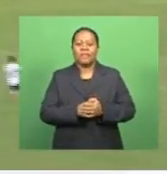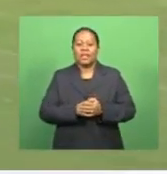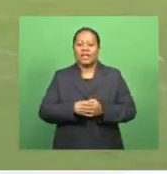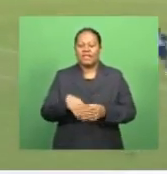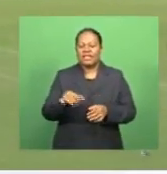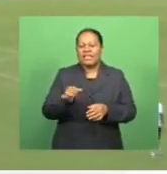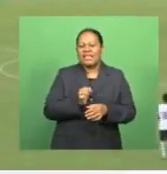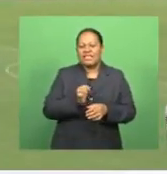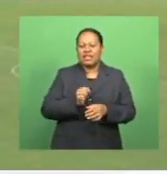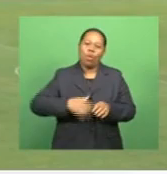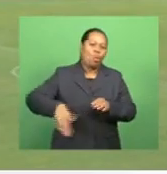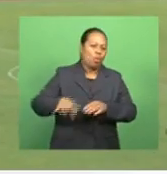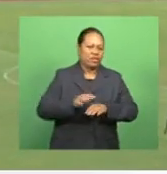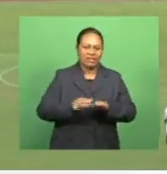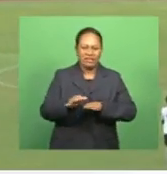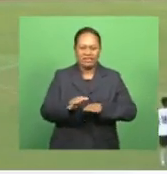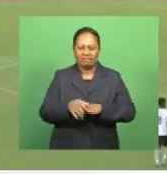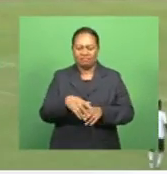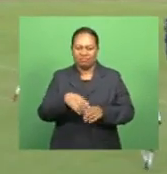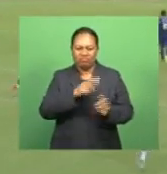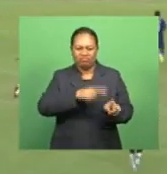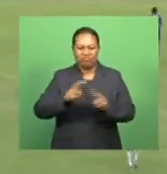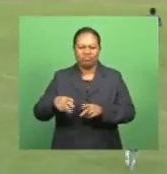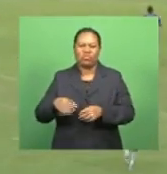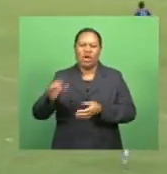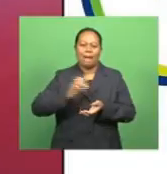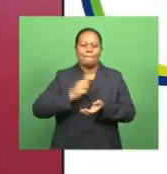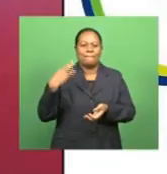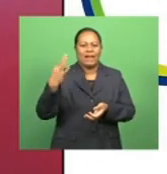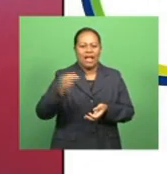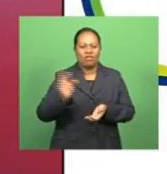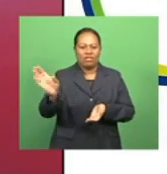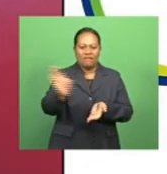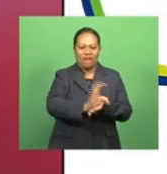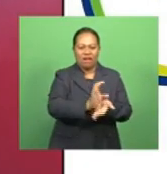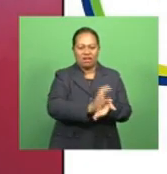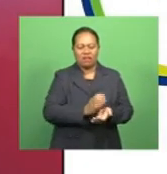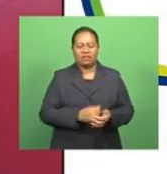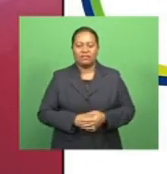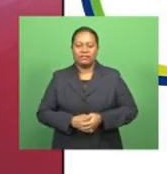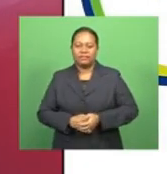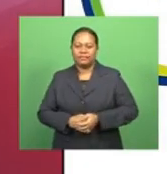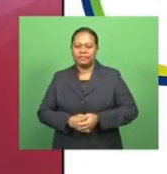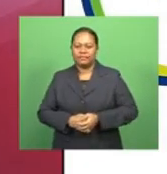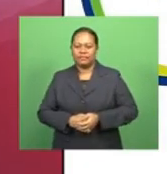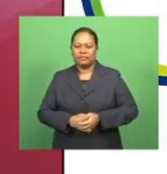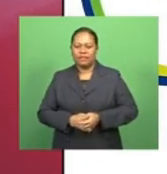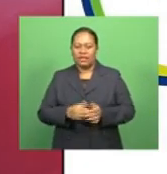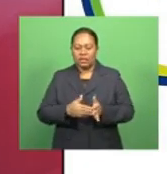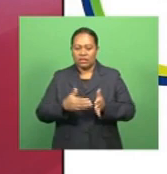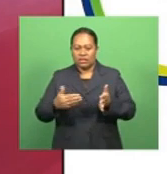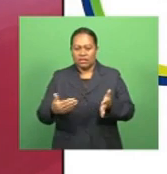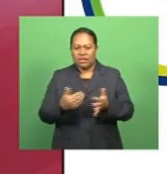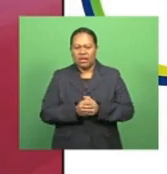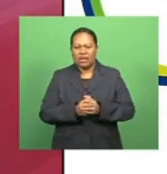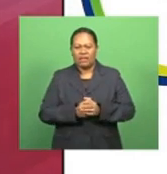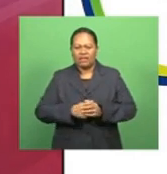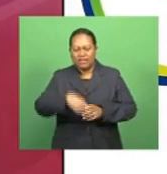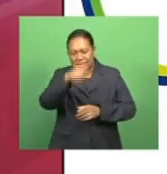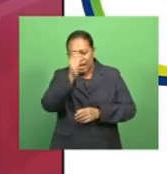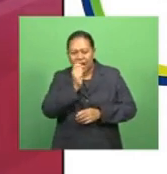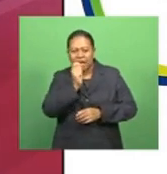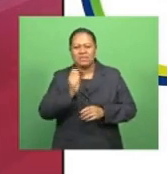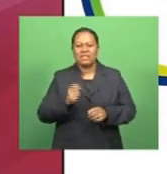the necessary steps to apply for the funding. Visit the districts, the clubs, the players,